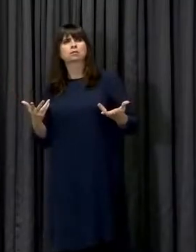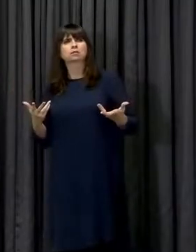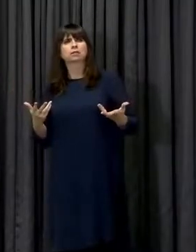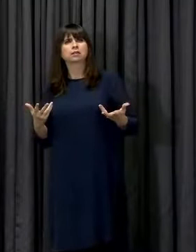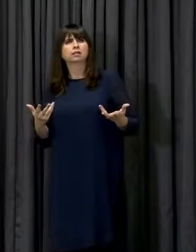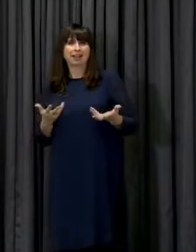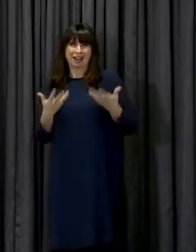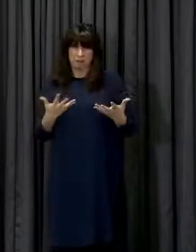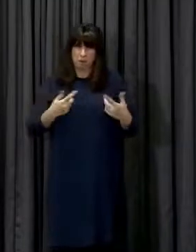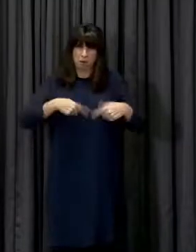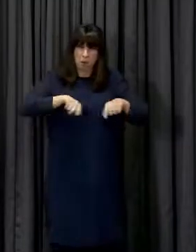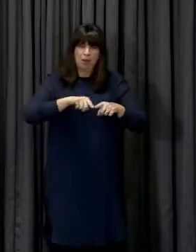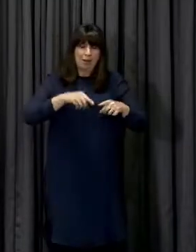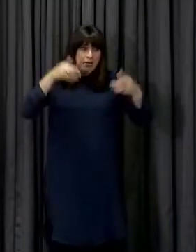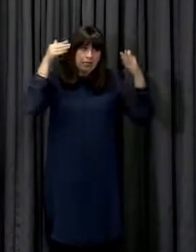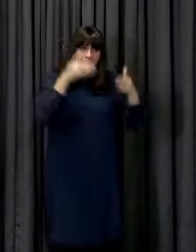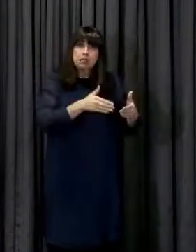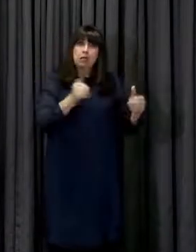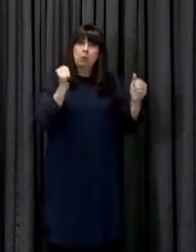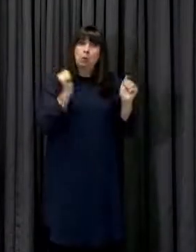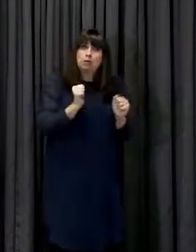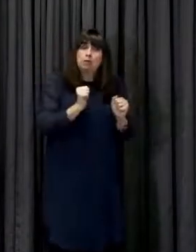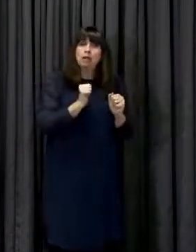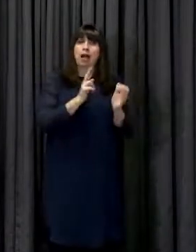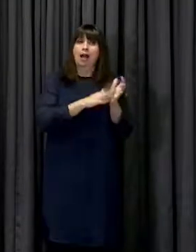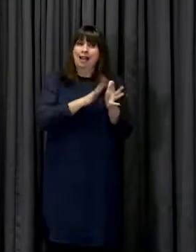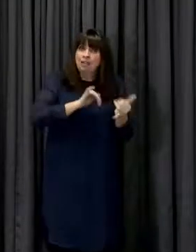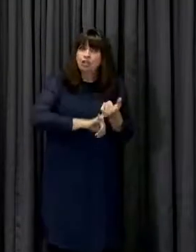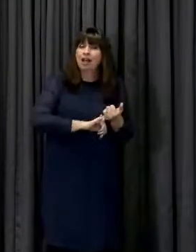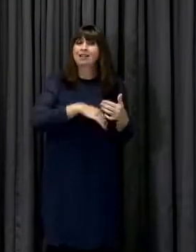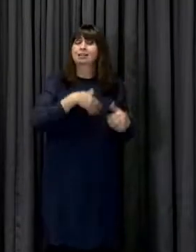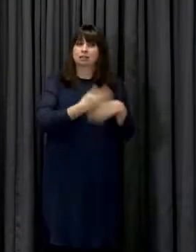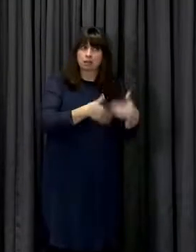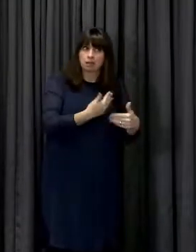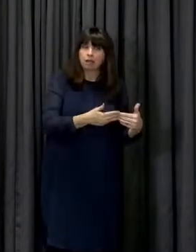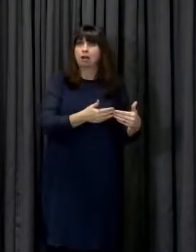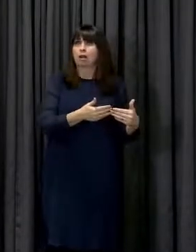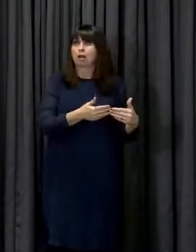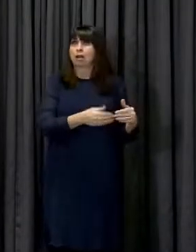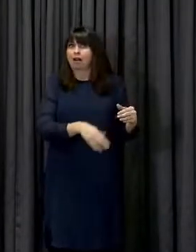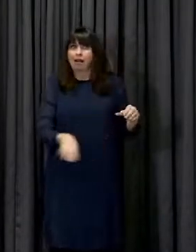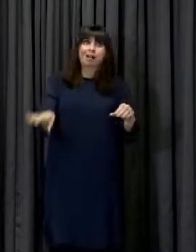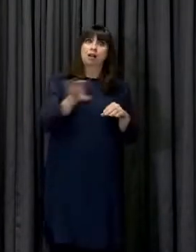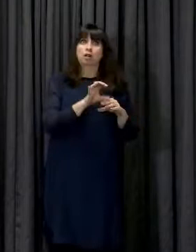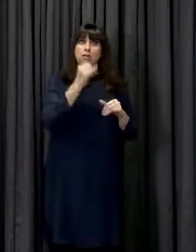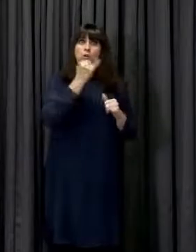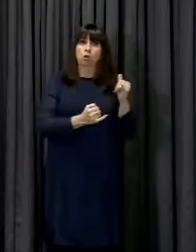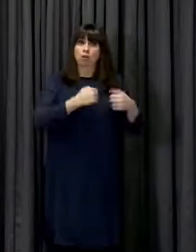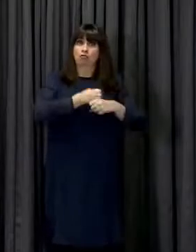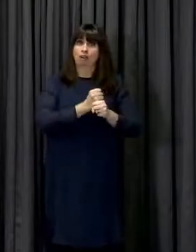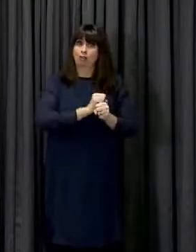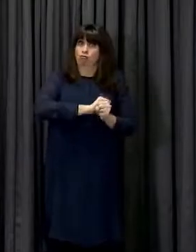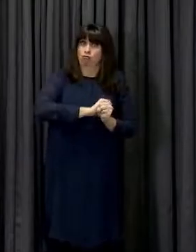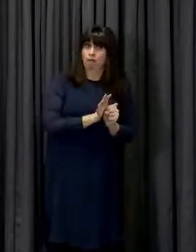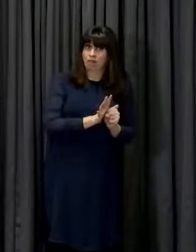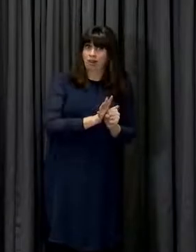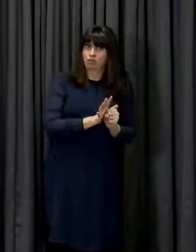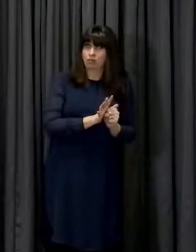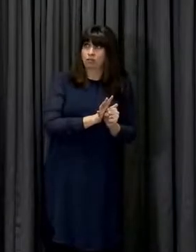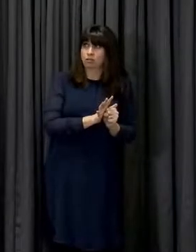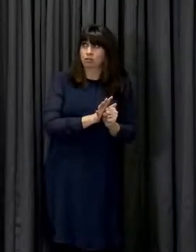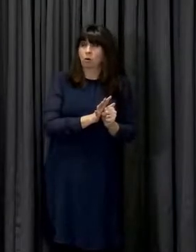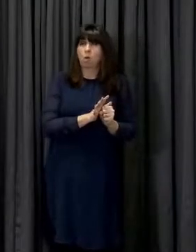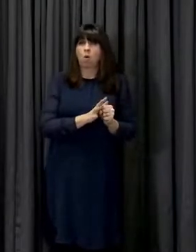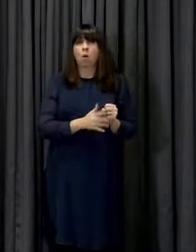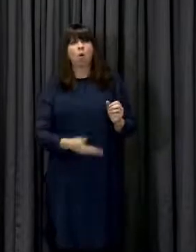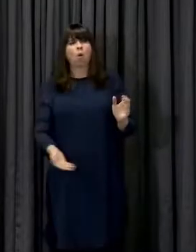distraction to winter in the National Health Service in normal times, let alone a winter where coronavirus is very much with us in